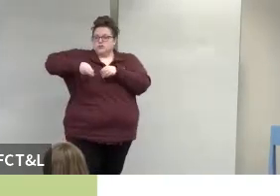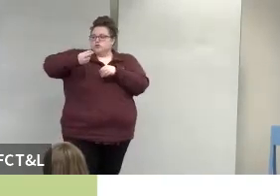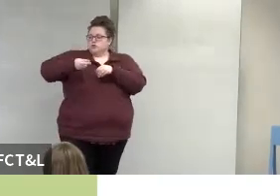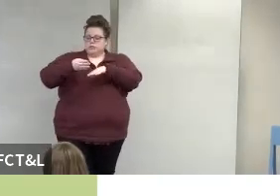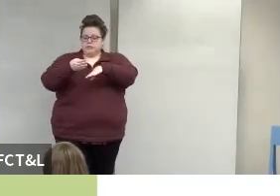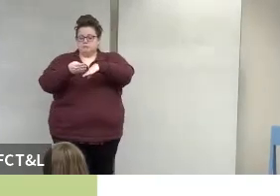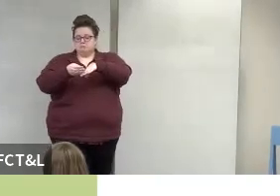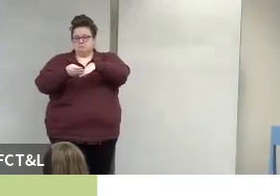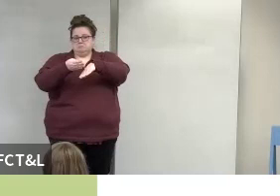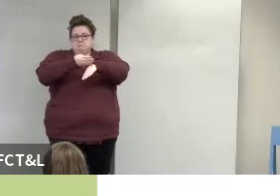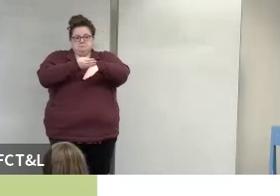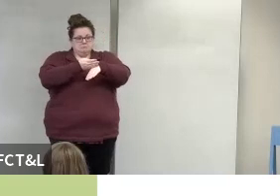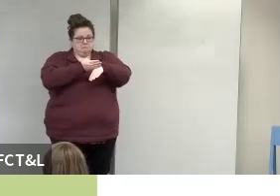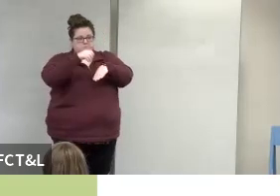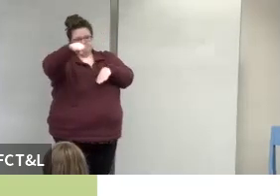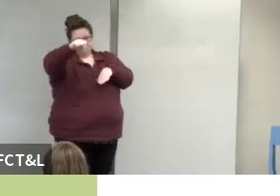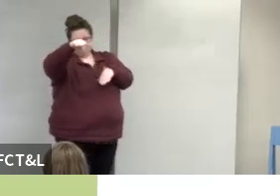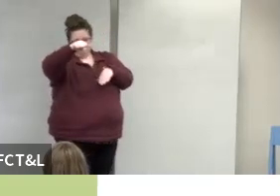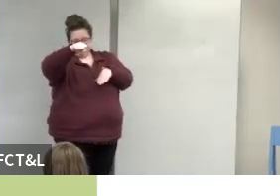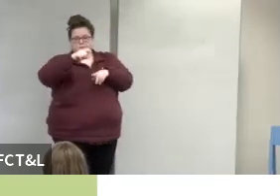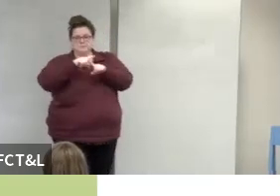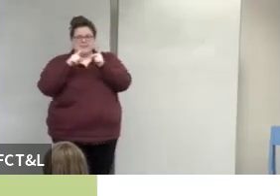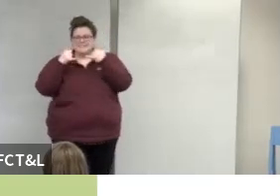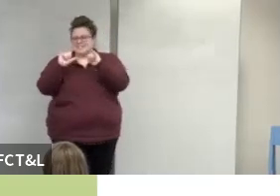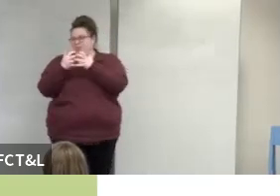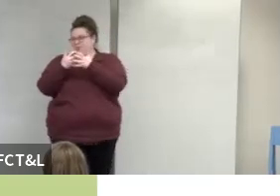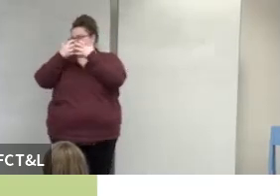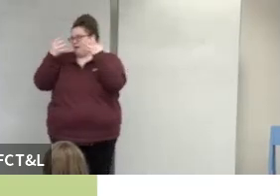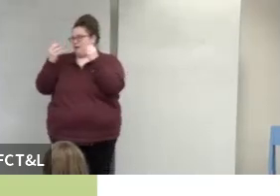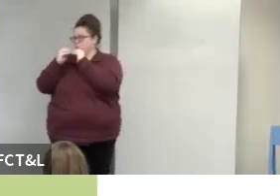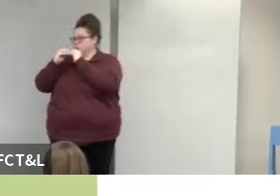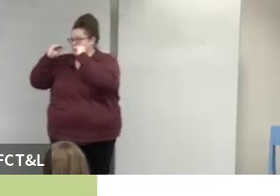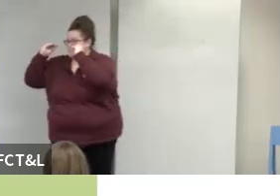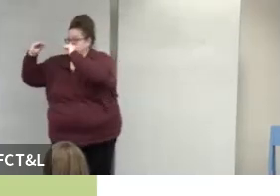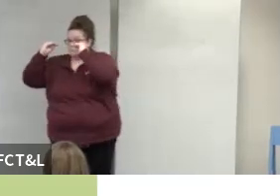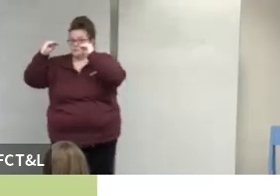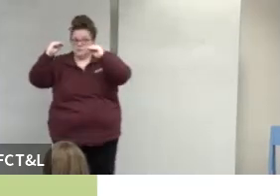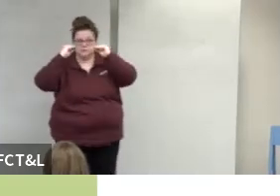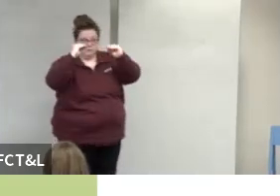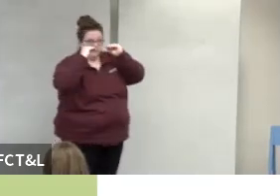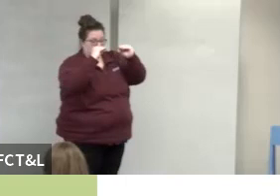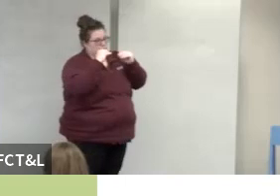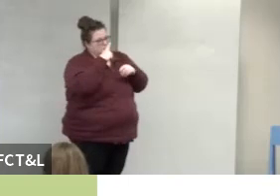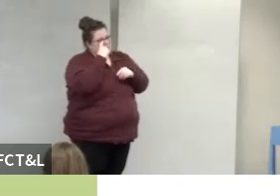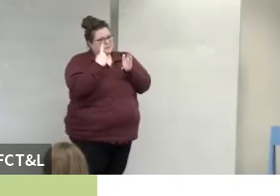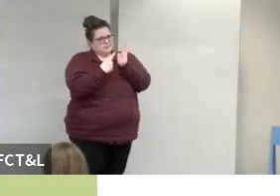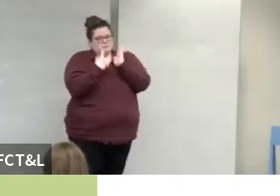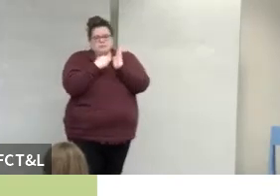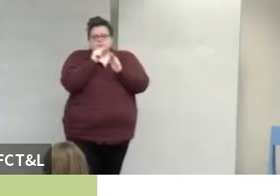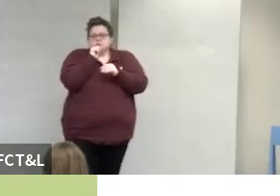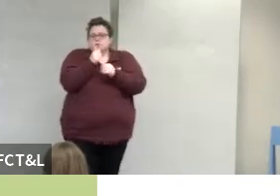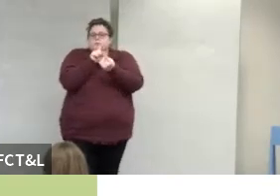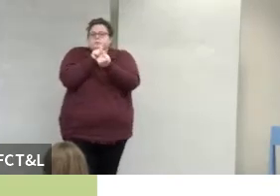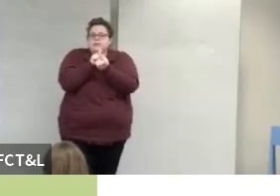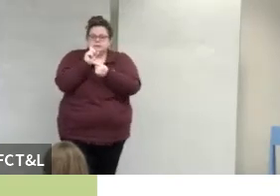deaf. So those are much more positive. So we did make strides in history in years gone by, but there's still a lot more work to do and a lot more education.